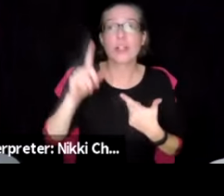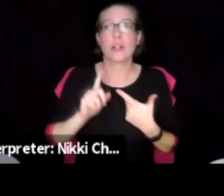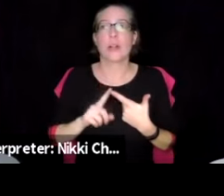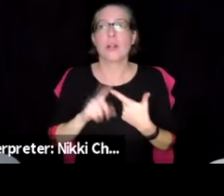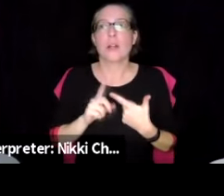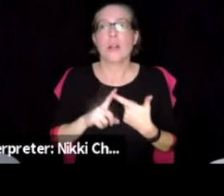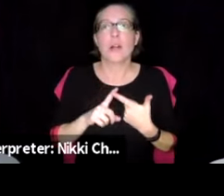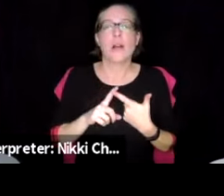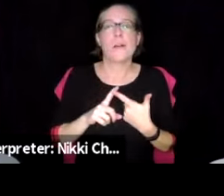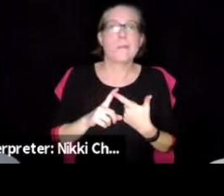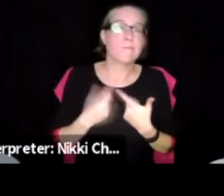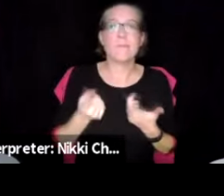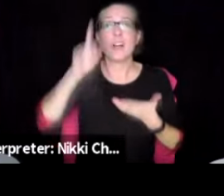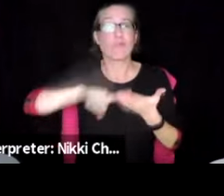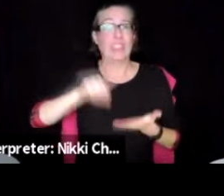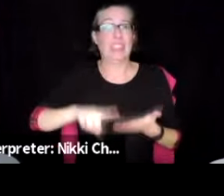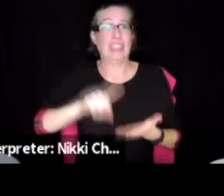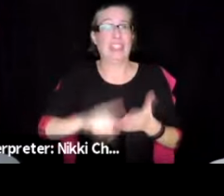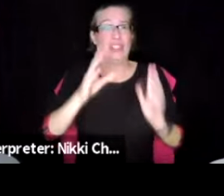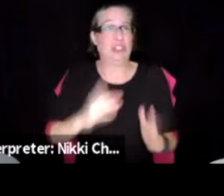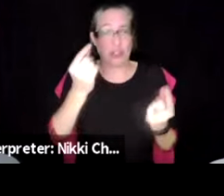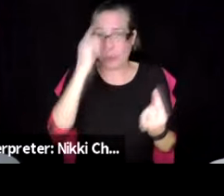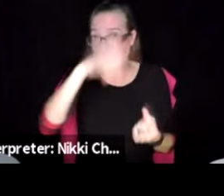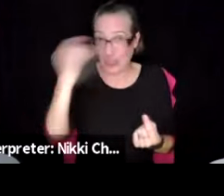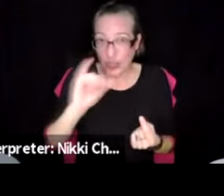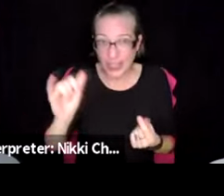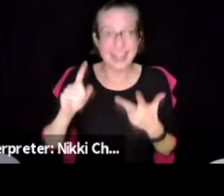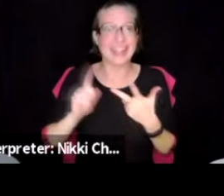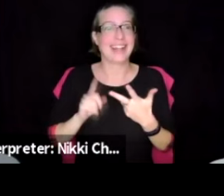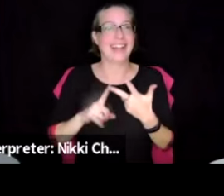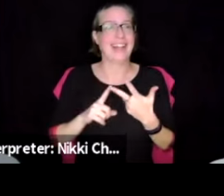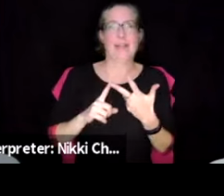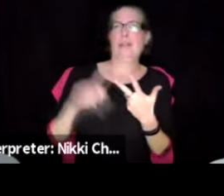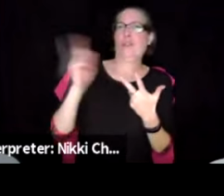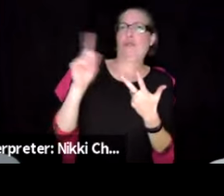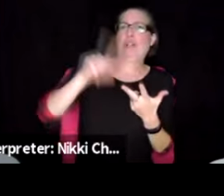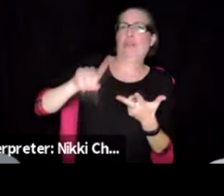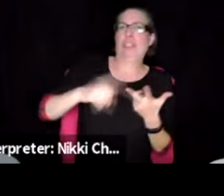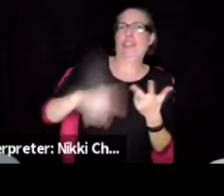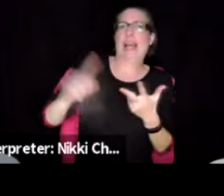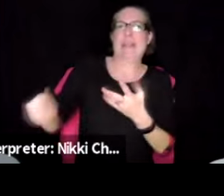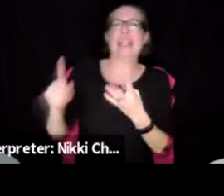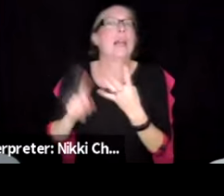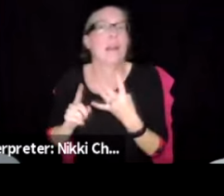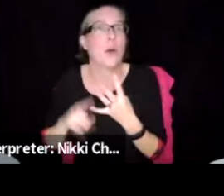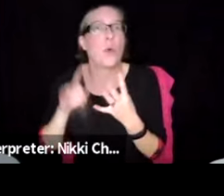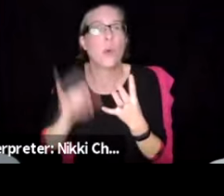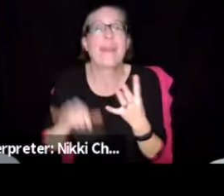What does a researcher look like? Where do you picture research being done, and what does that look like? I'll give you a couple